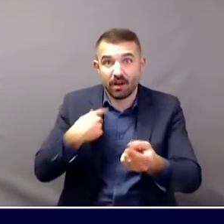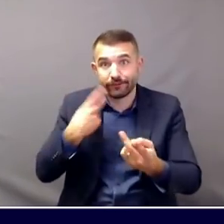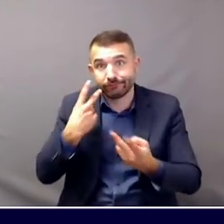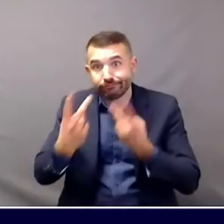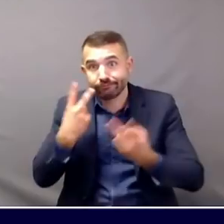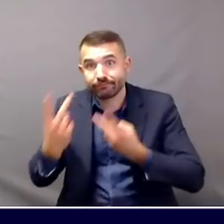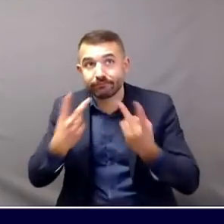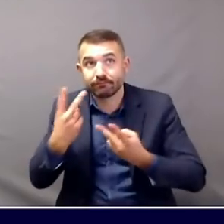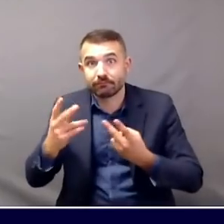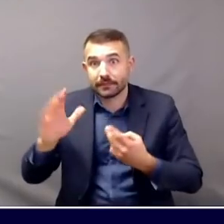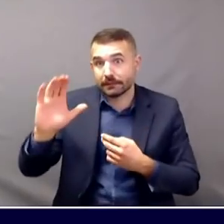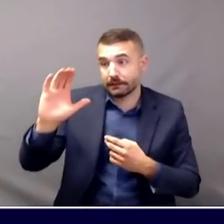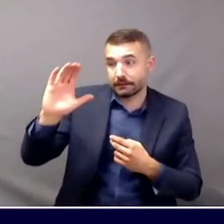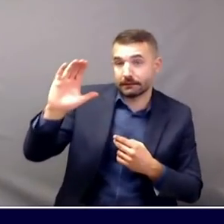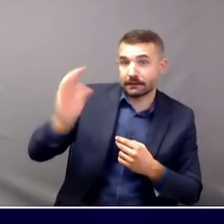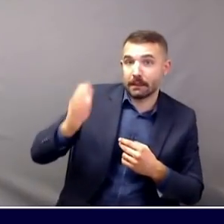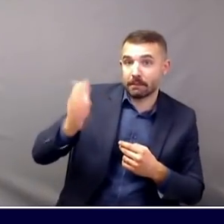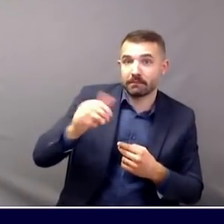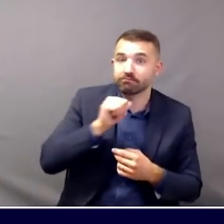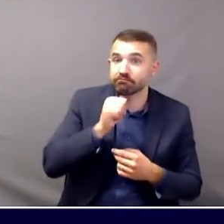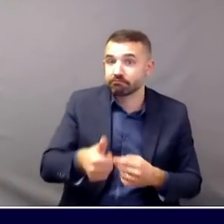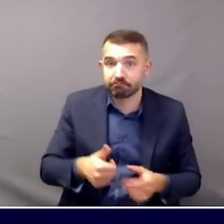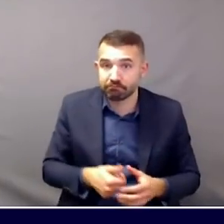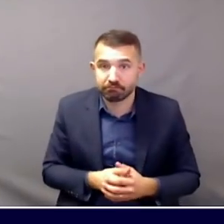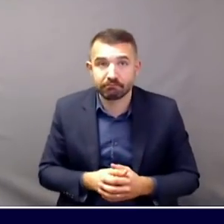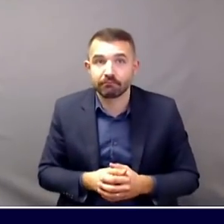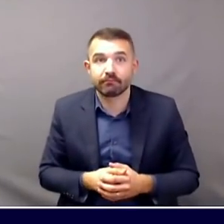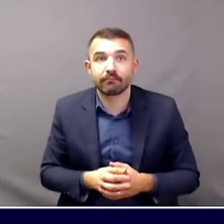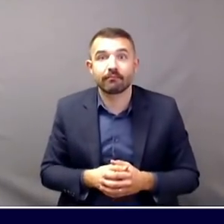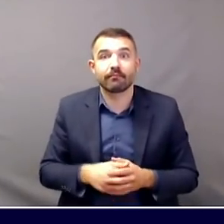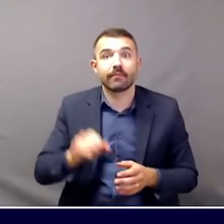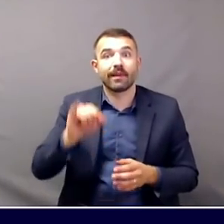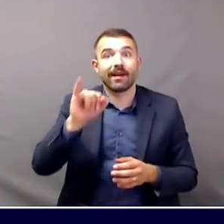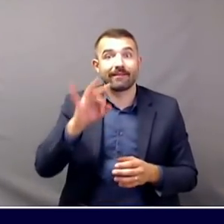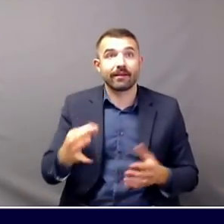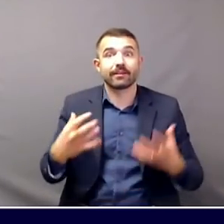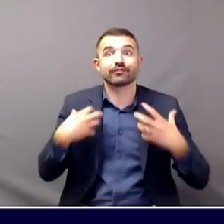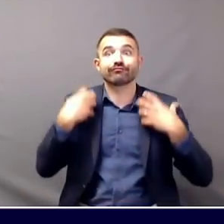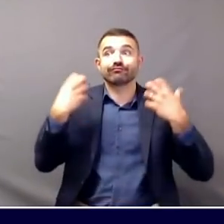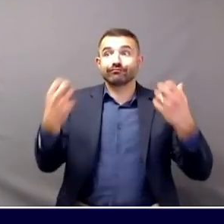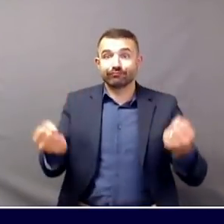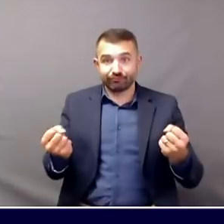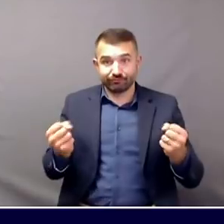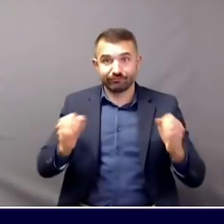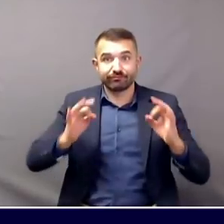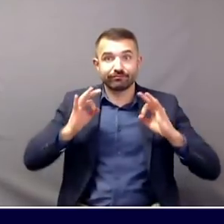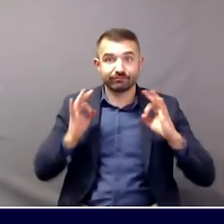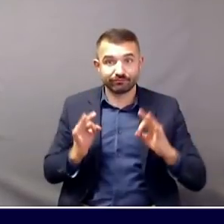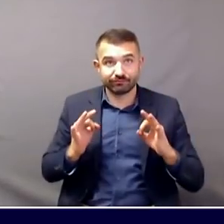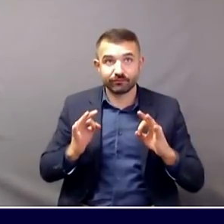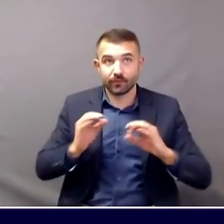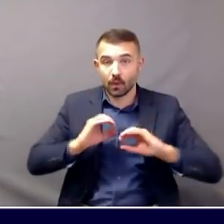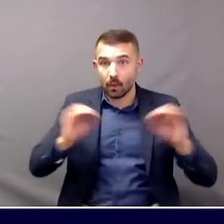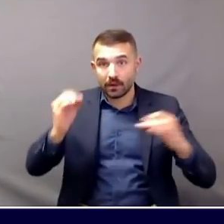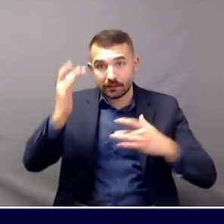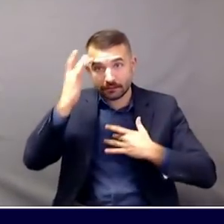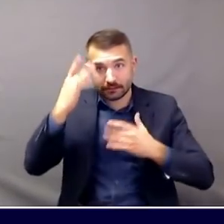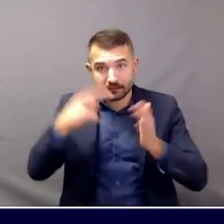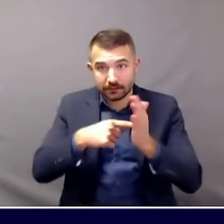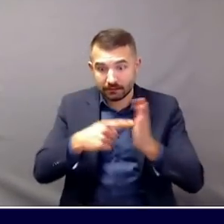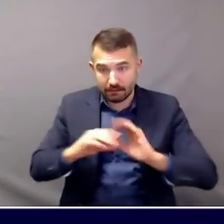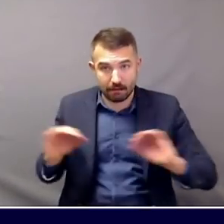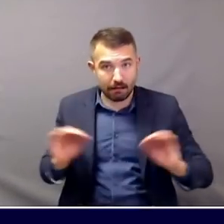that someone who has recovered from COVID can be an unknowing carrier of the virus